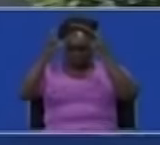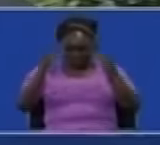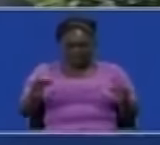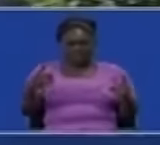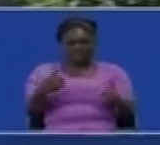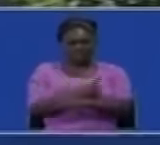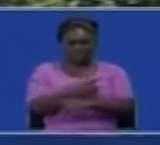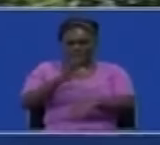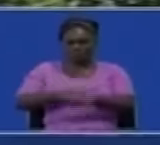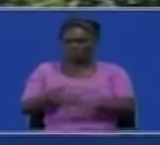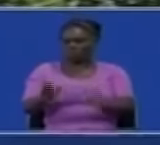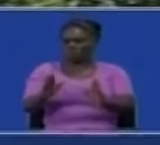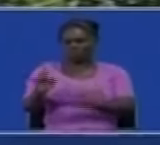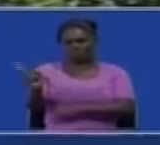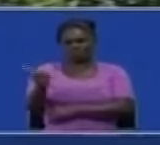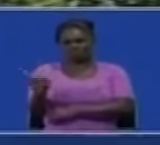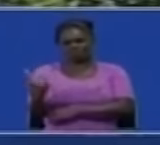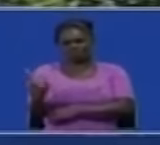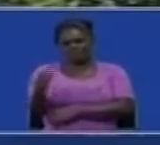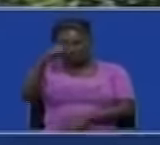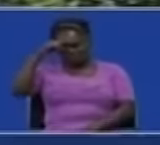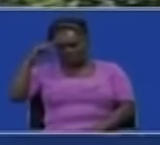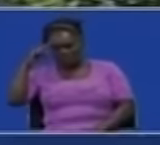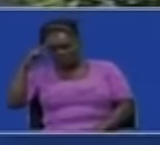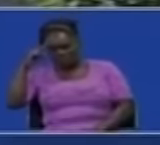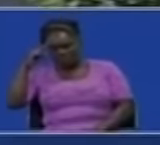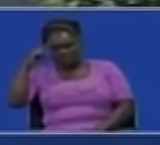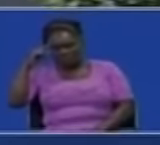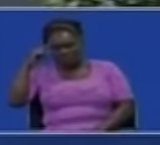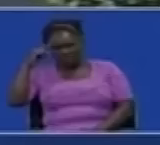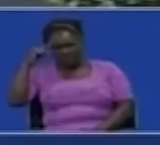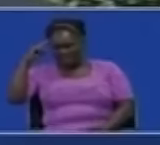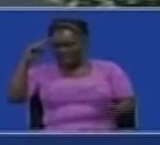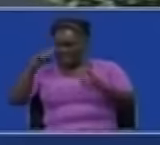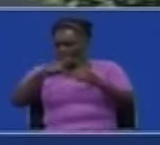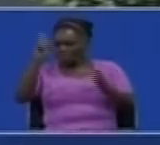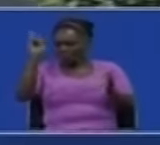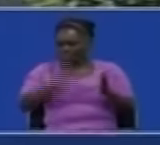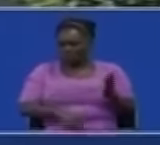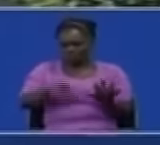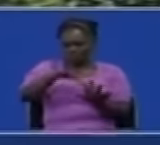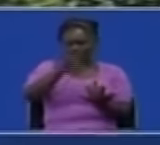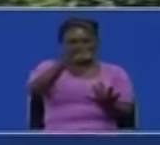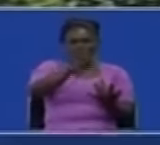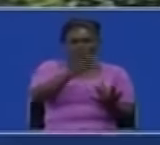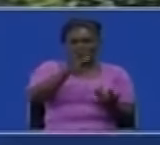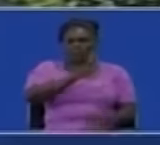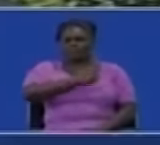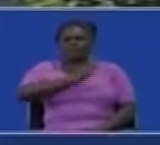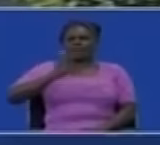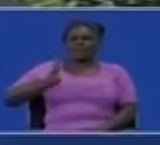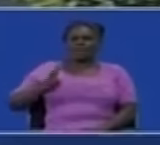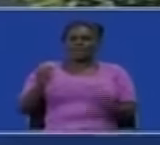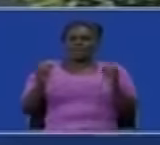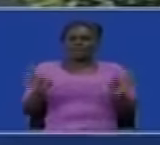the house in the streets. Because what would have been the purpose of electing a parliament